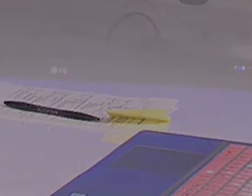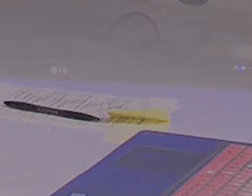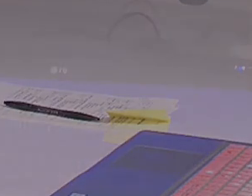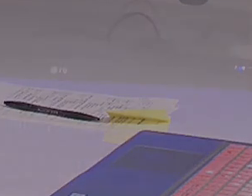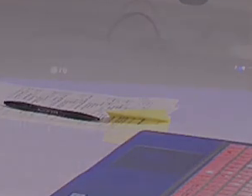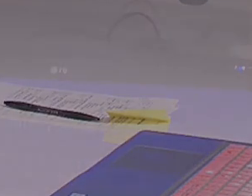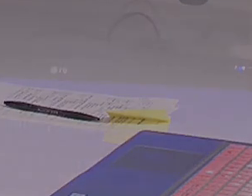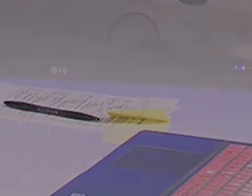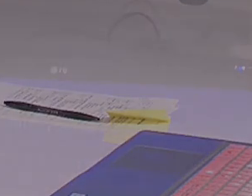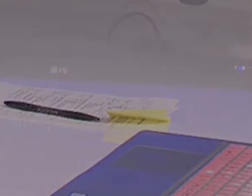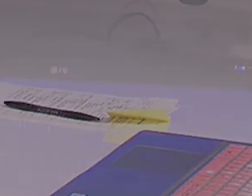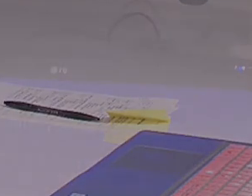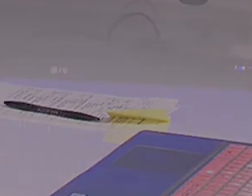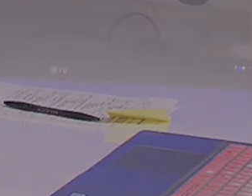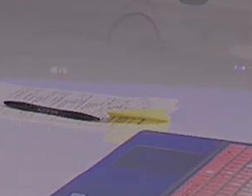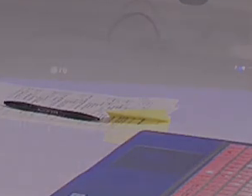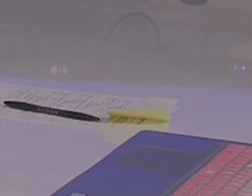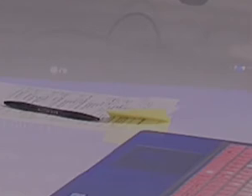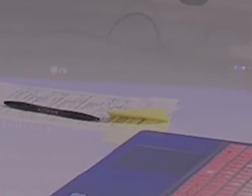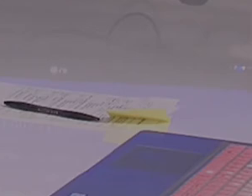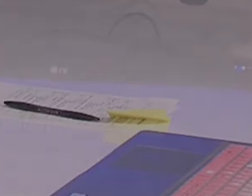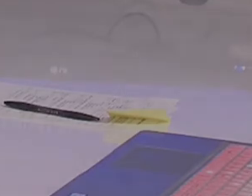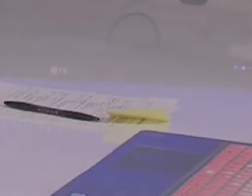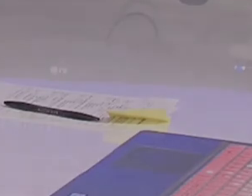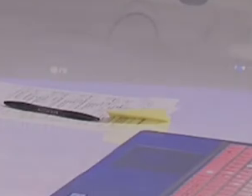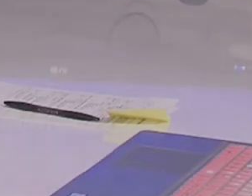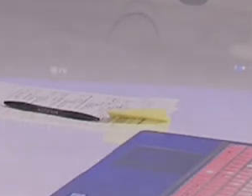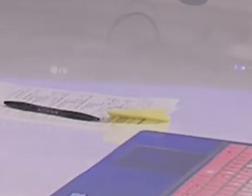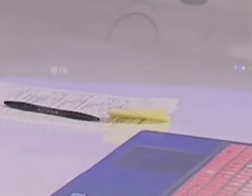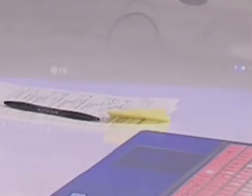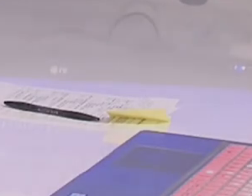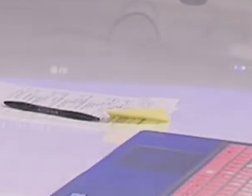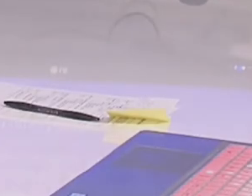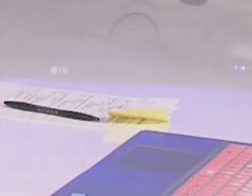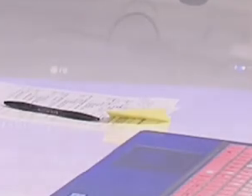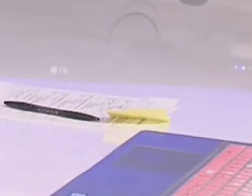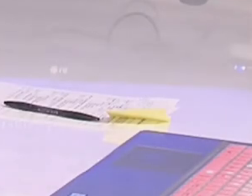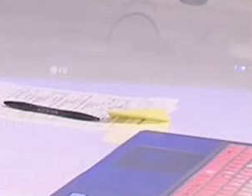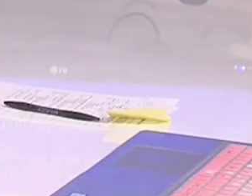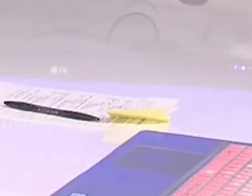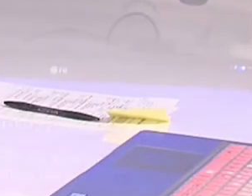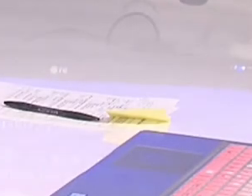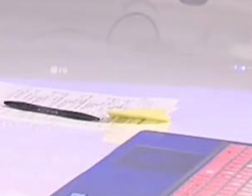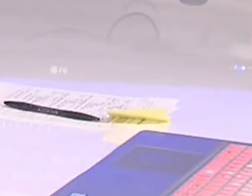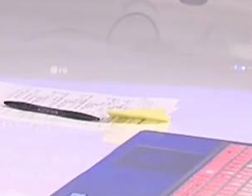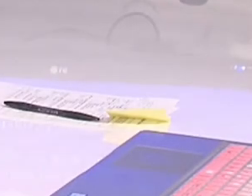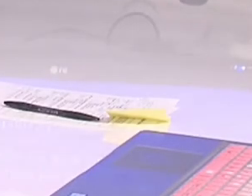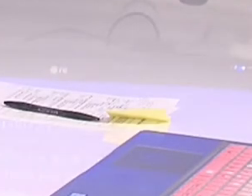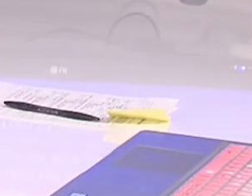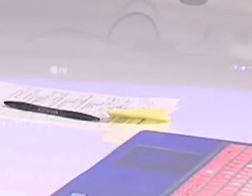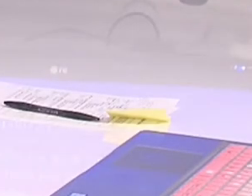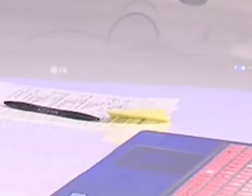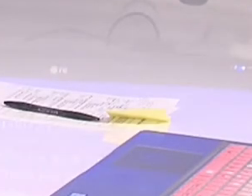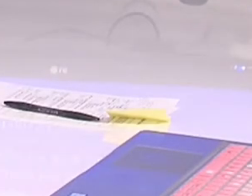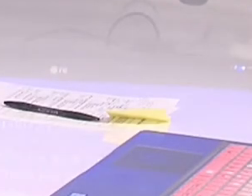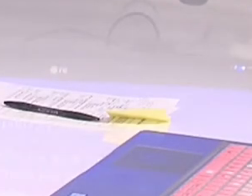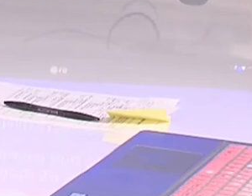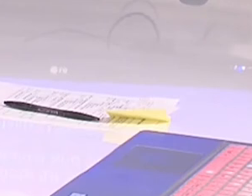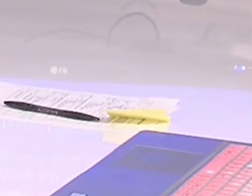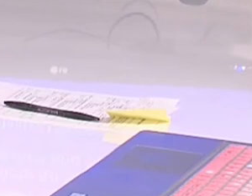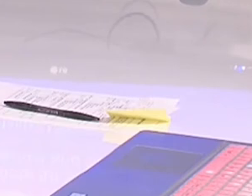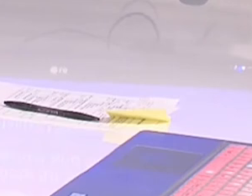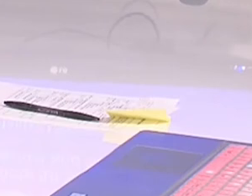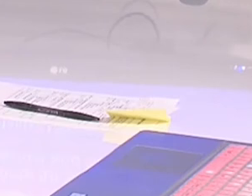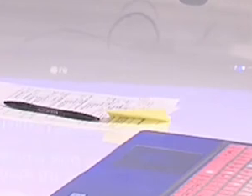some reason, but the rules are all right here. So if you're thinking, oh no, I didn't write that down, don't panic, they're all right here. And the cards that we're